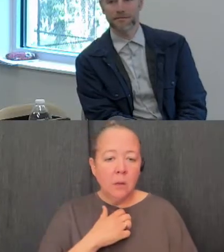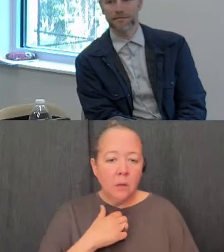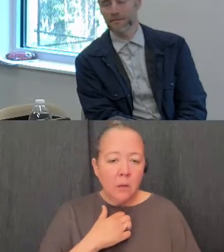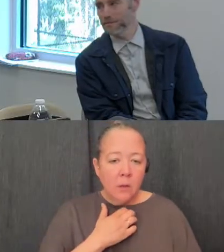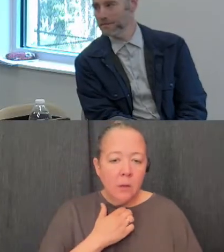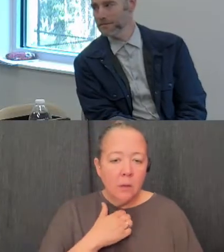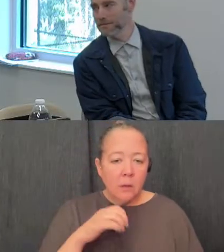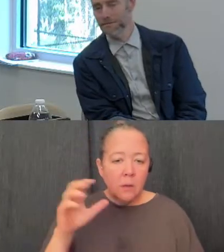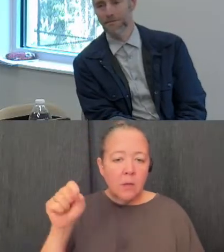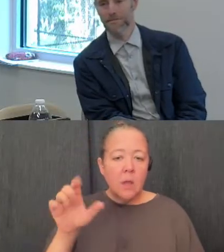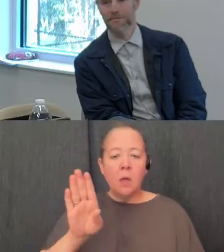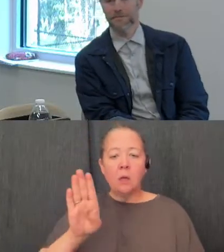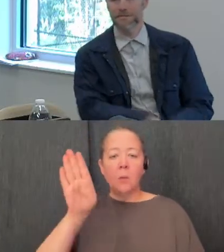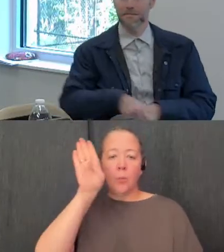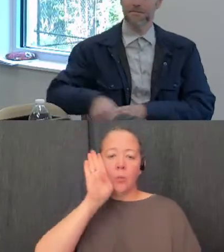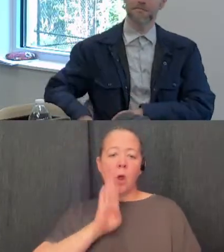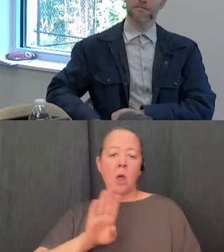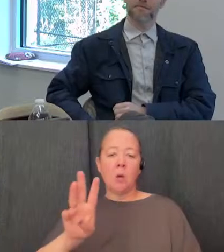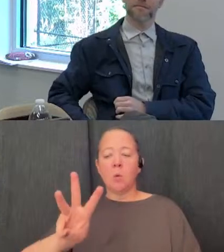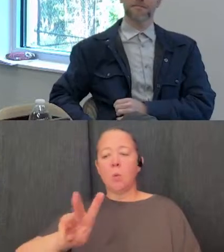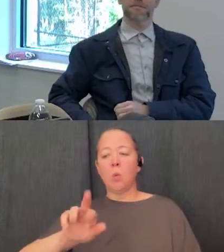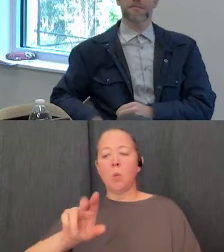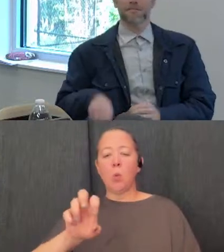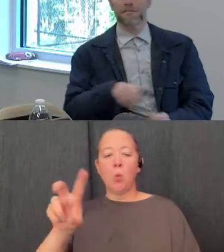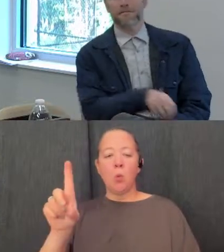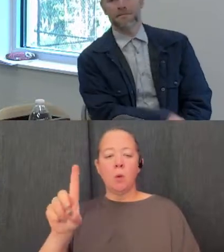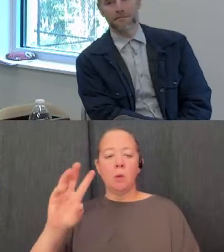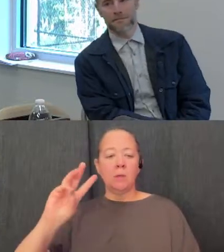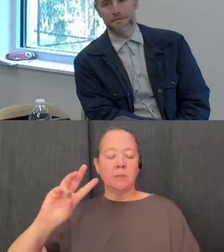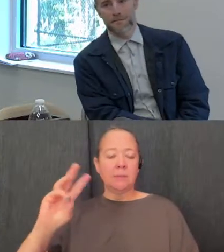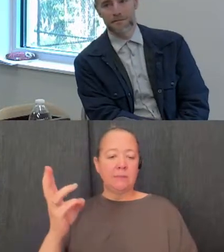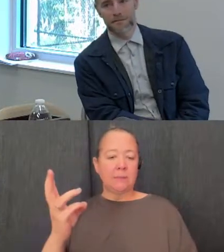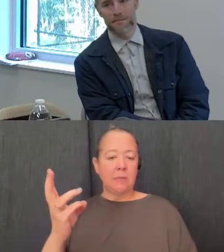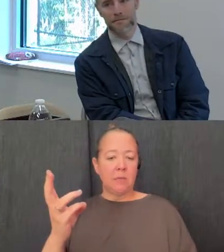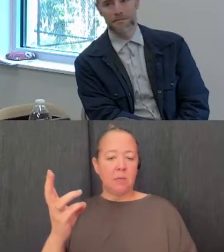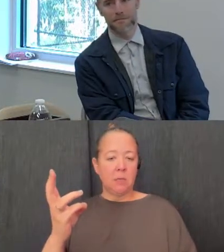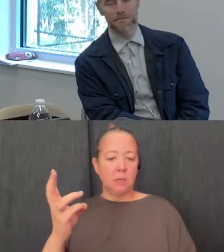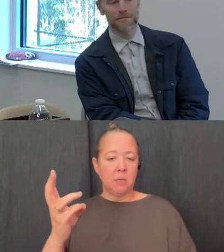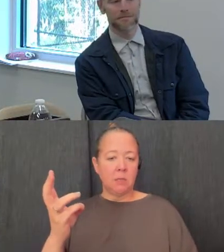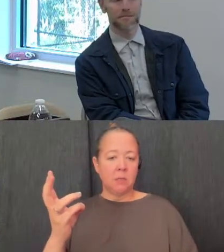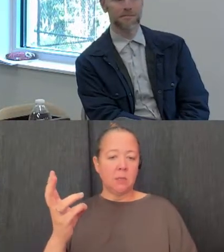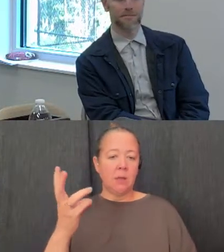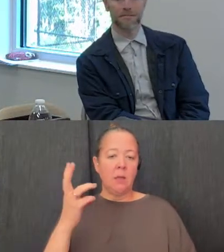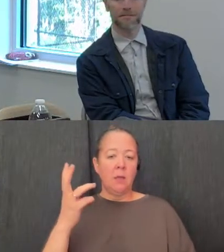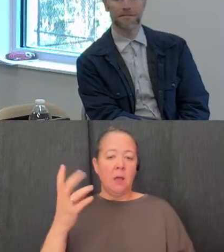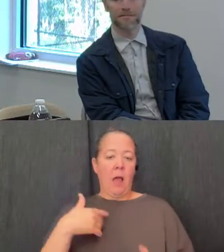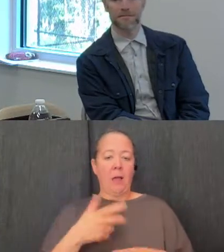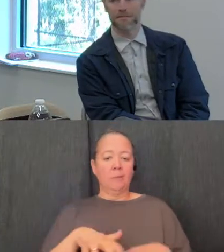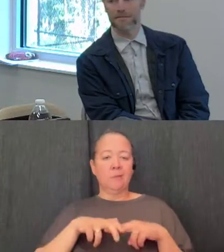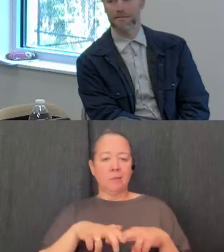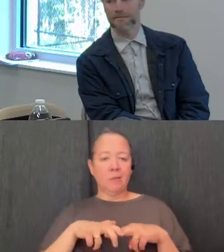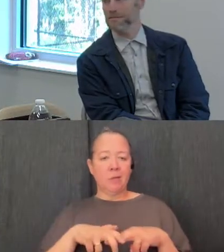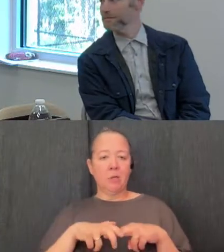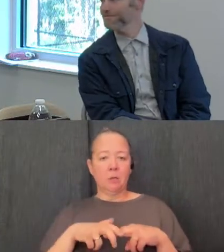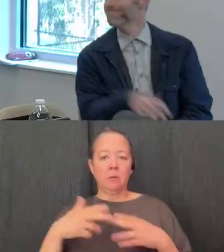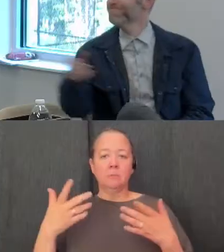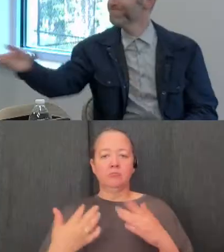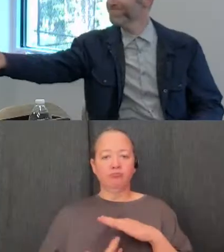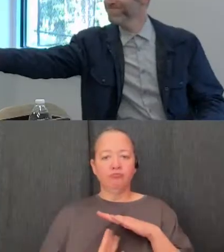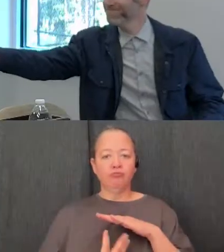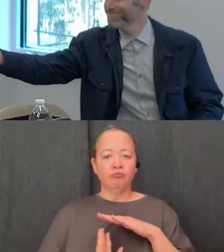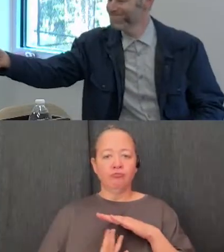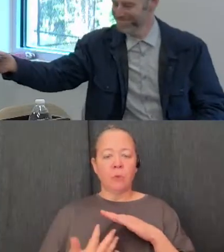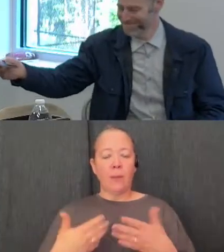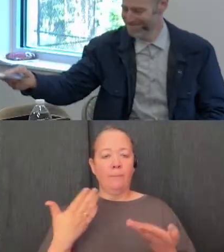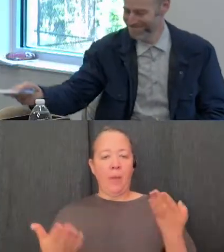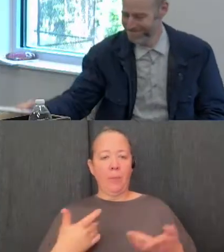resident. I'm sitting here, and I'm probably looking like I got Tourette's at this point. But I do